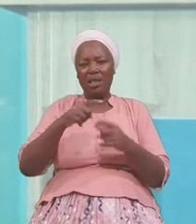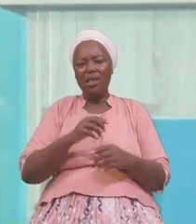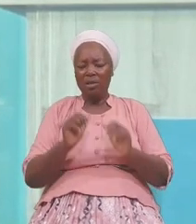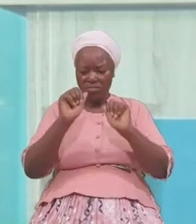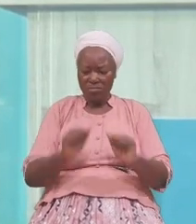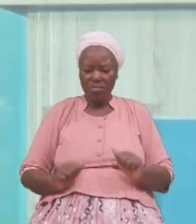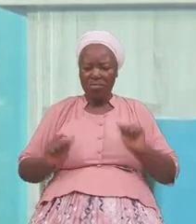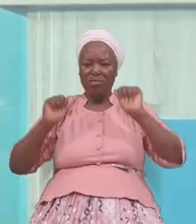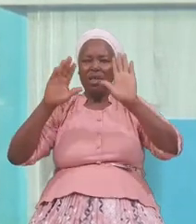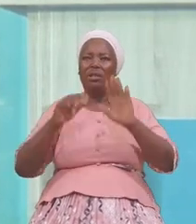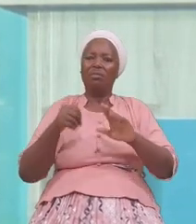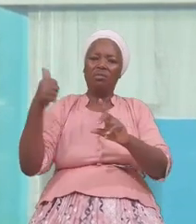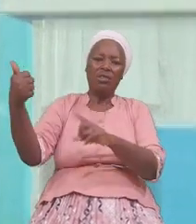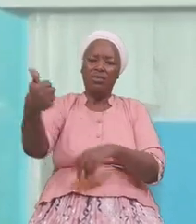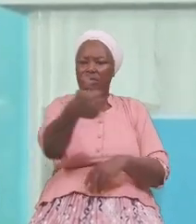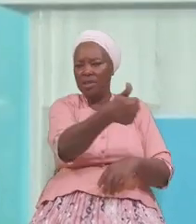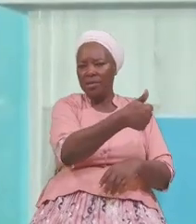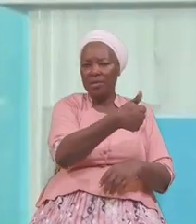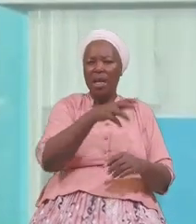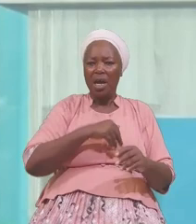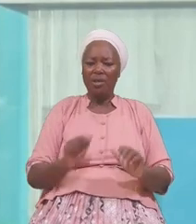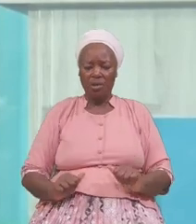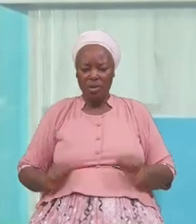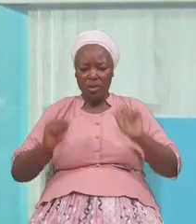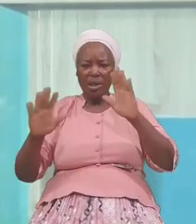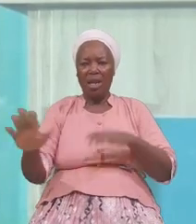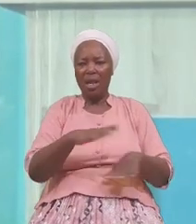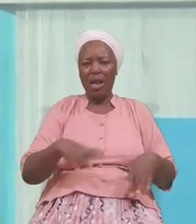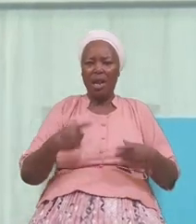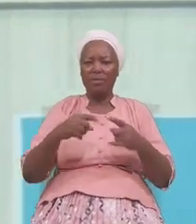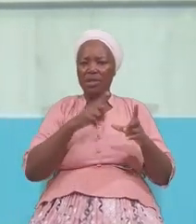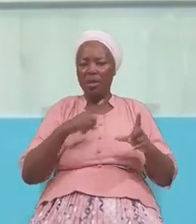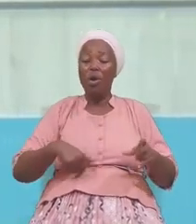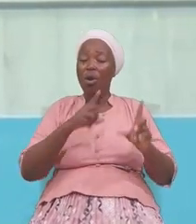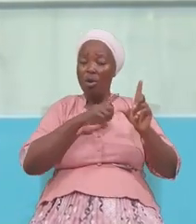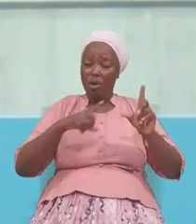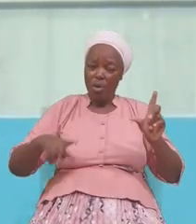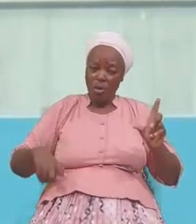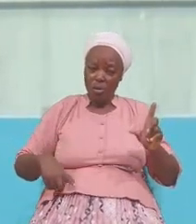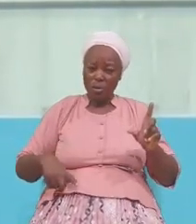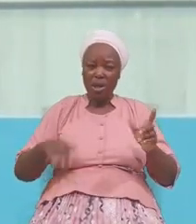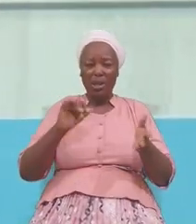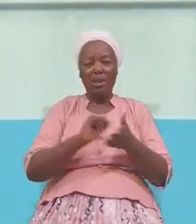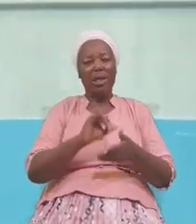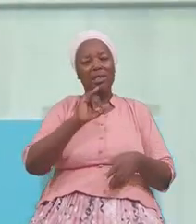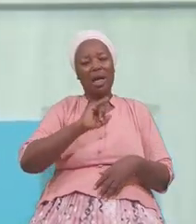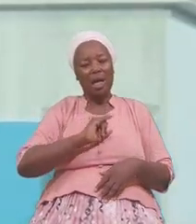submitted themselves. They surrendered their lives to the Lord. Lord, that